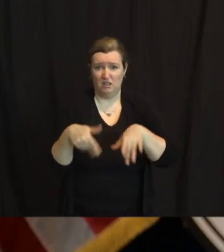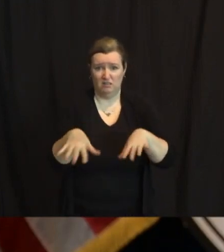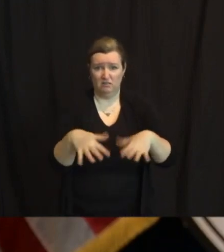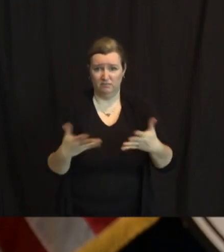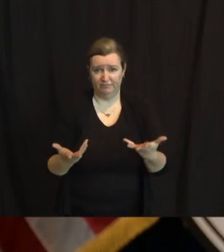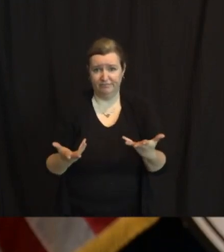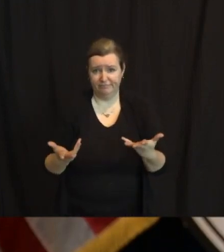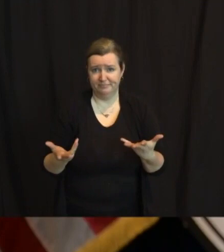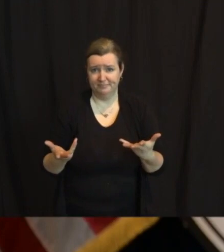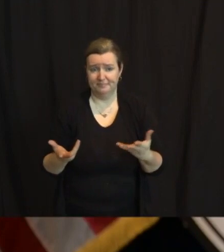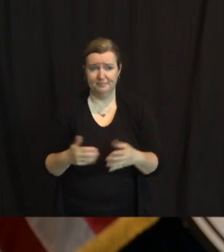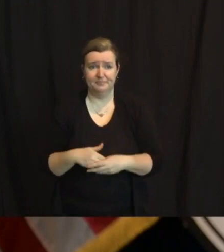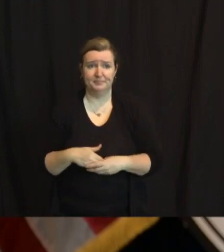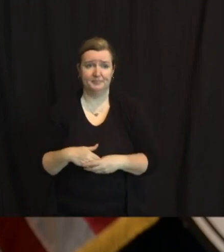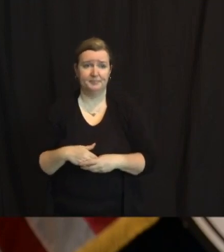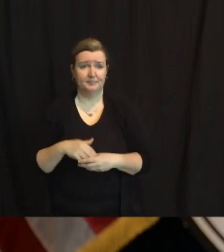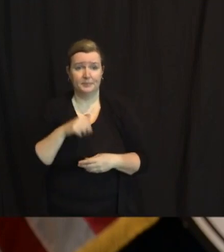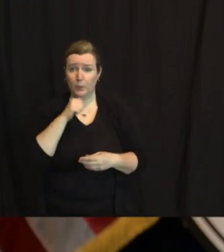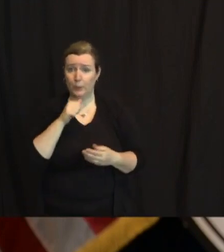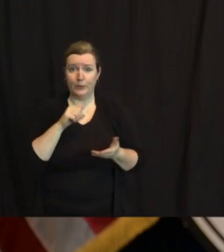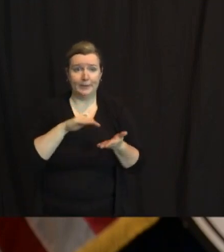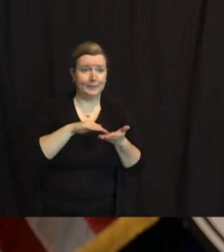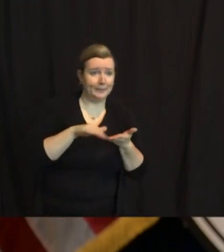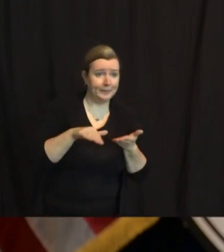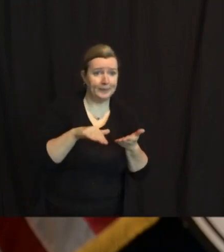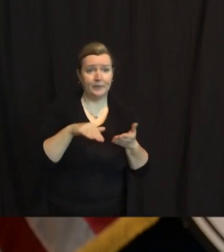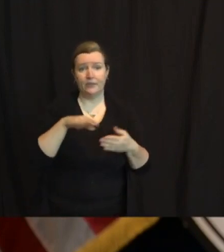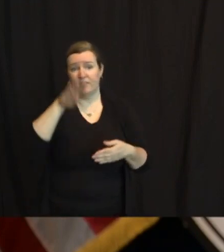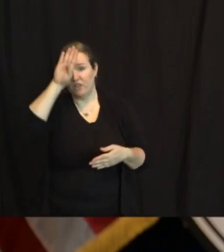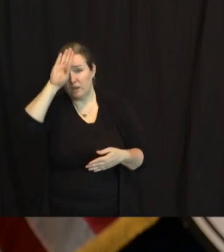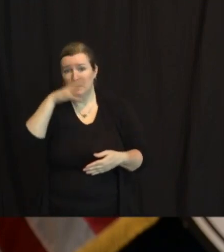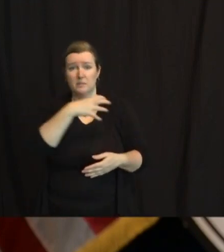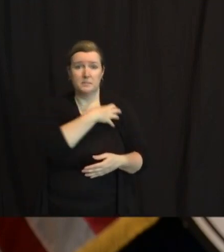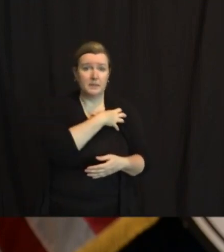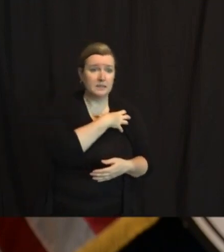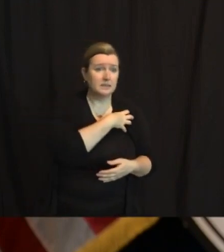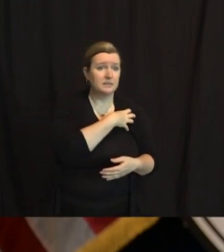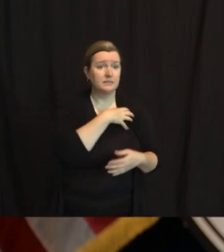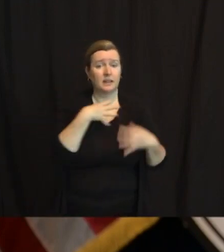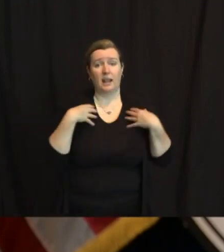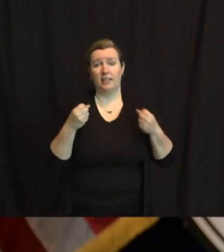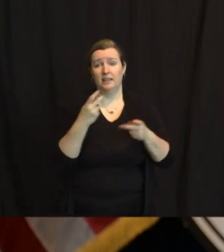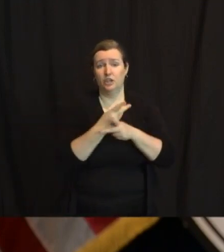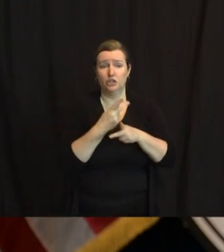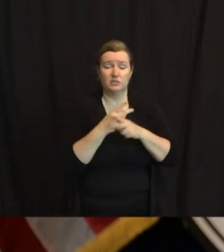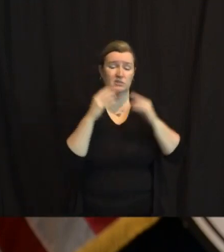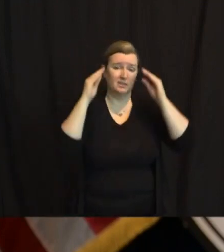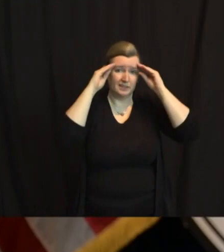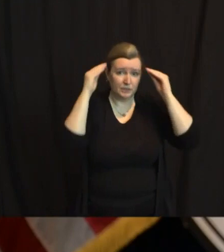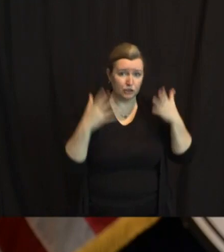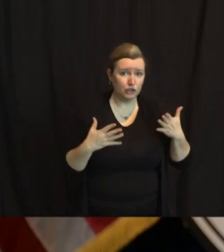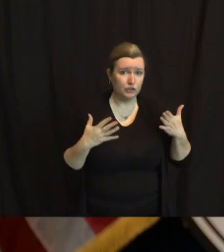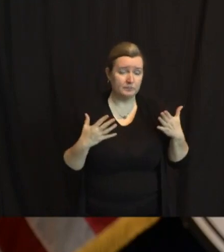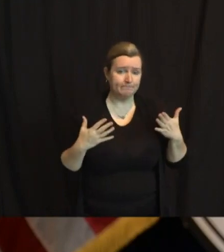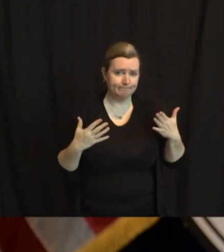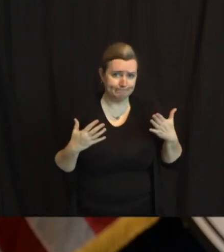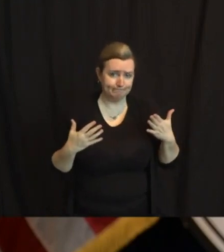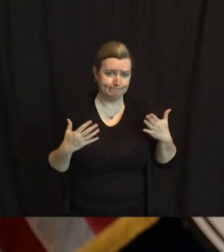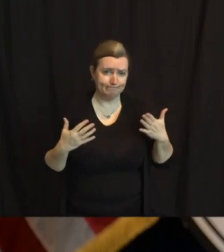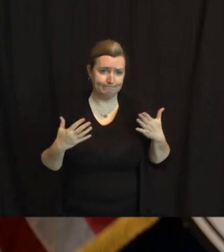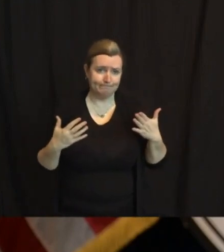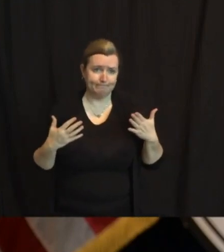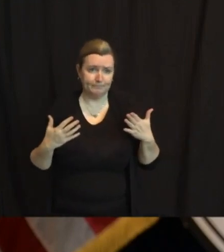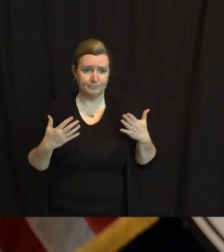be firefighters, police, EMS, first responders, healthcare, educators. It's going to be the folks at the point of attack for